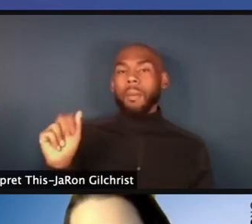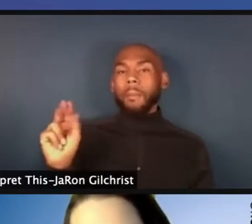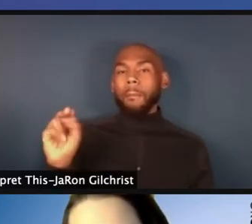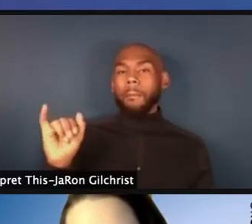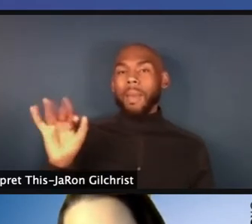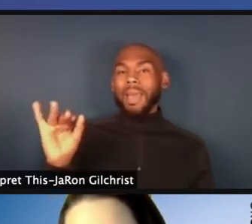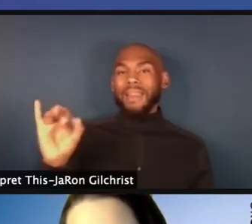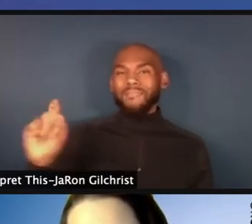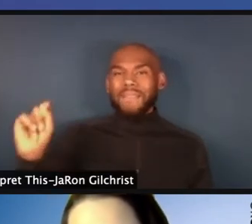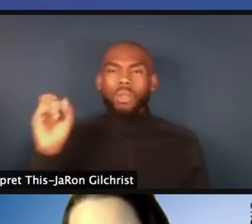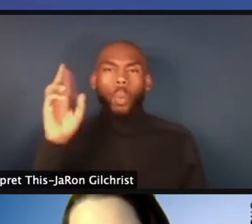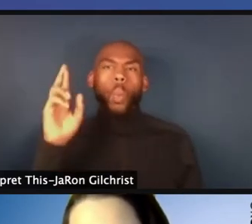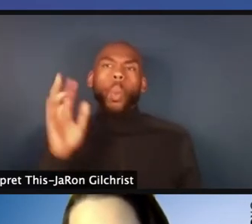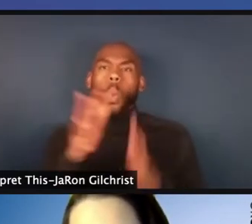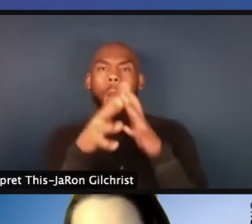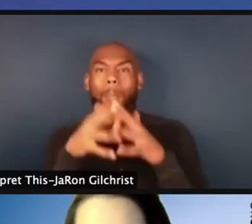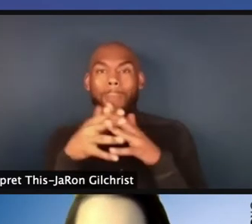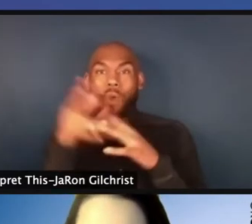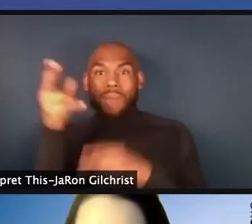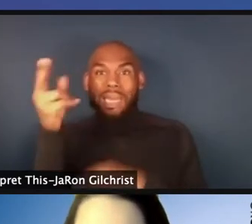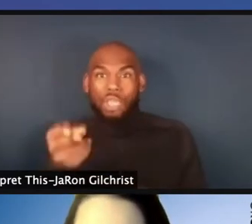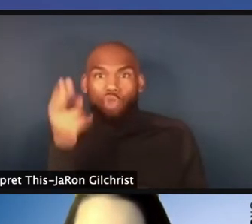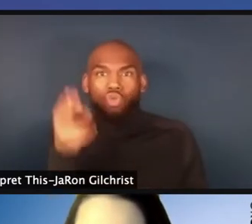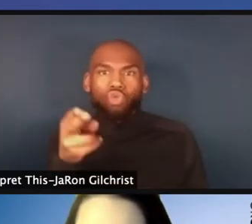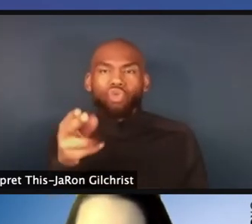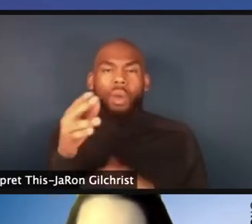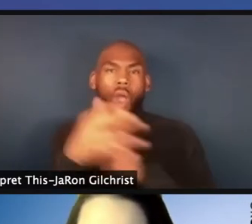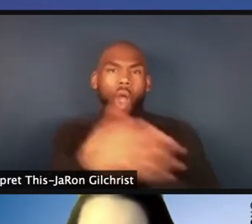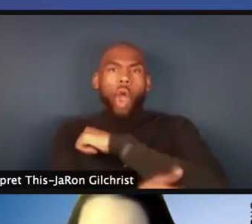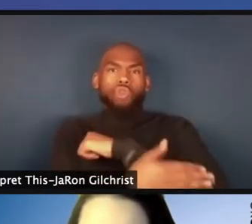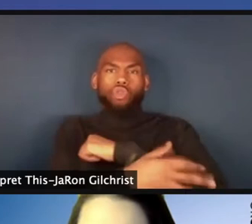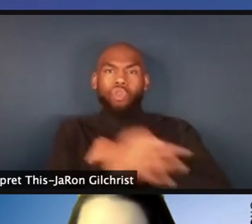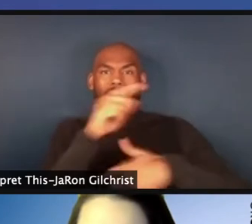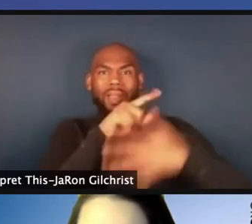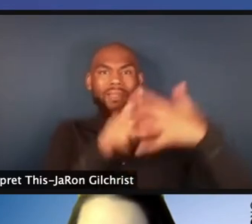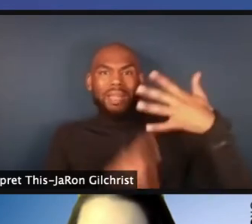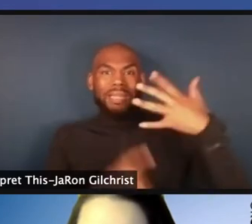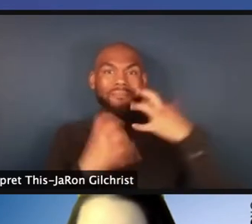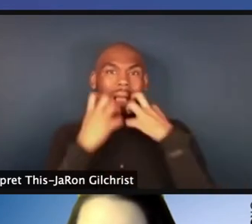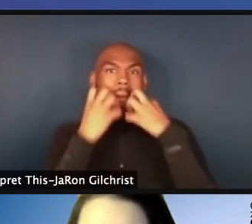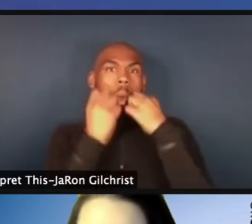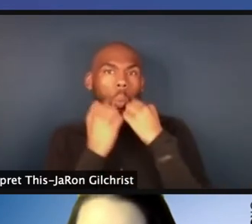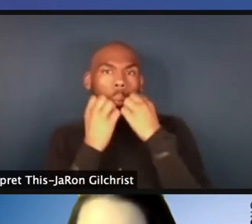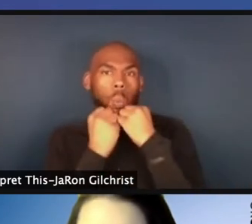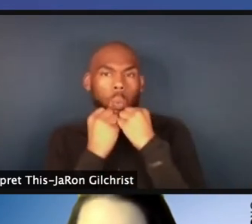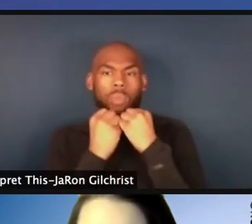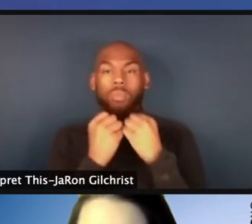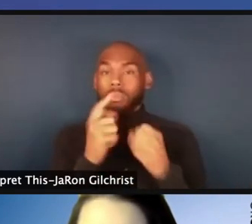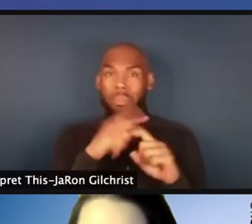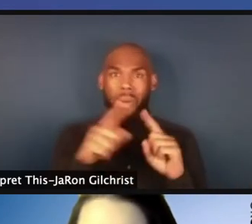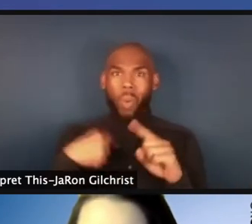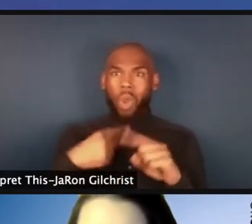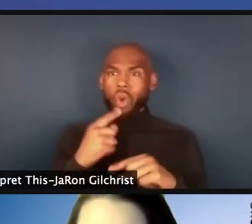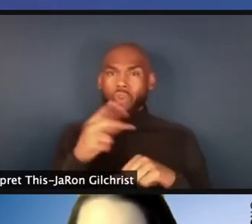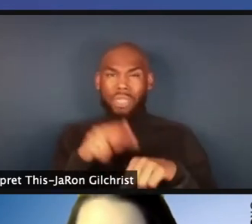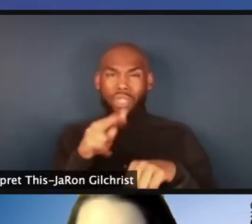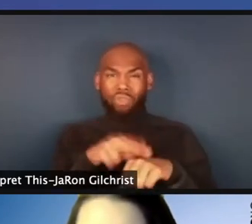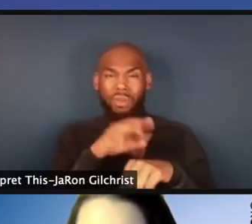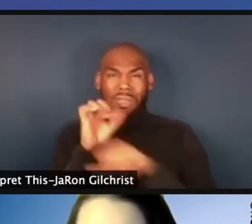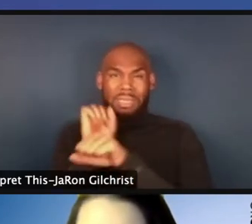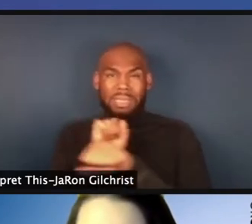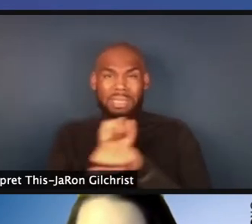American history as, you know, being a country of all these values when we have been a nation of slavery. We've had slavery